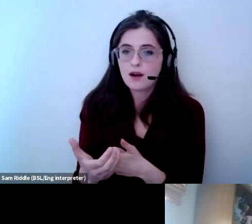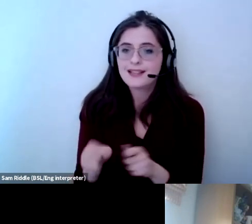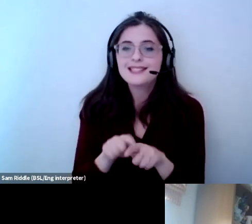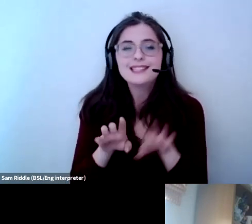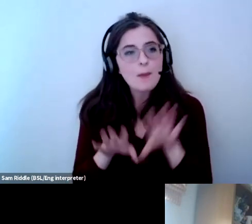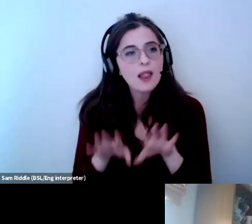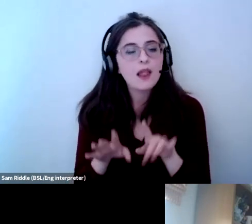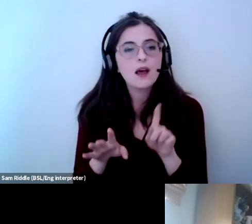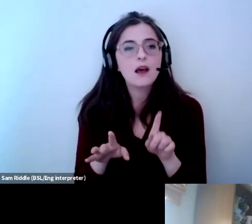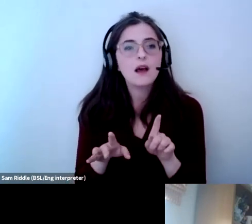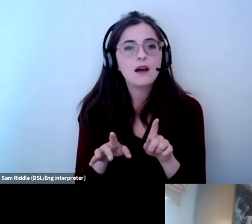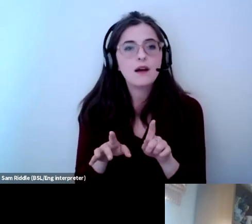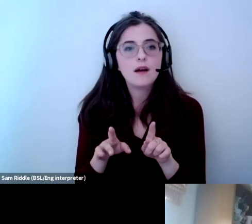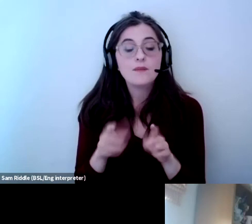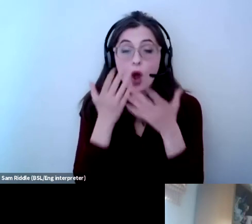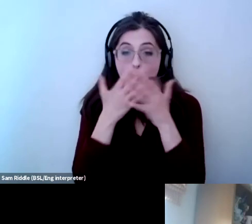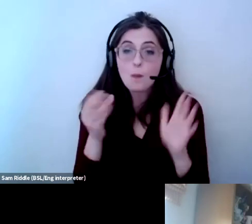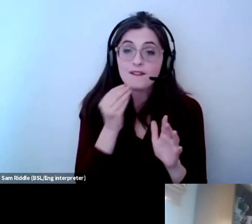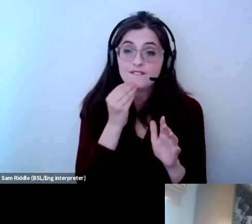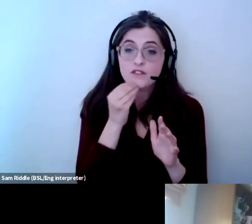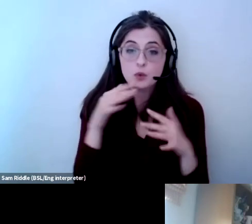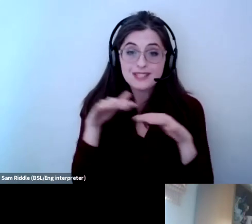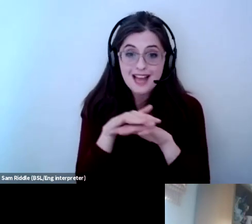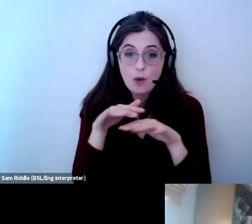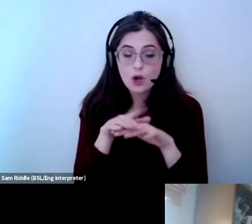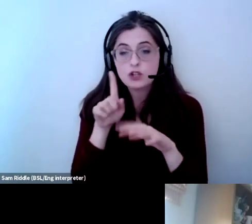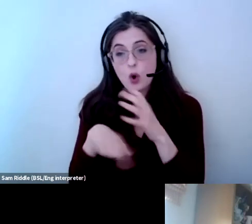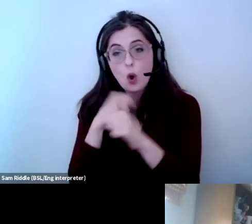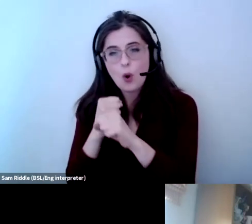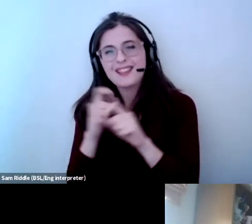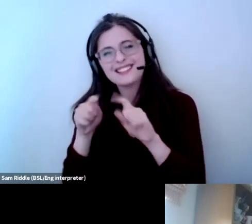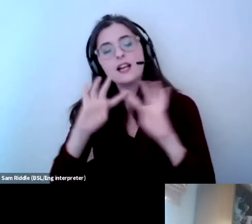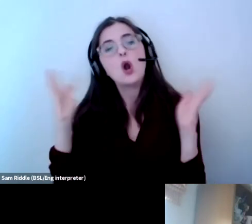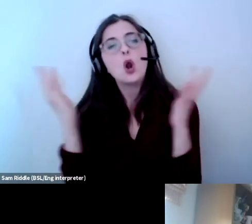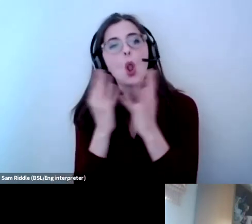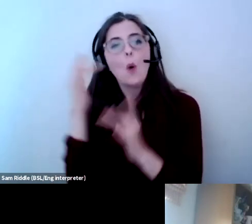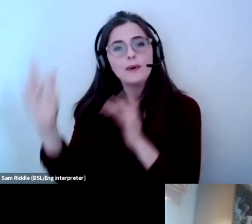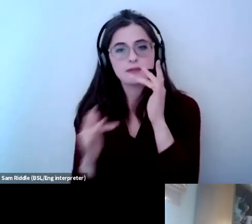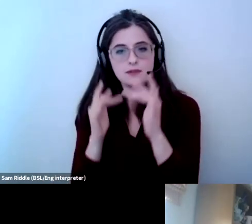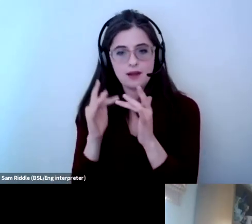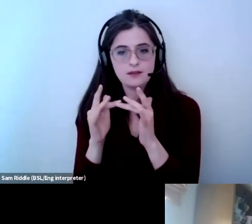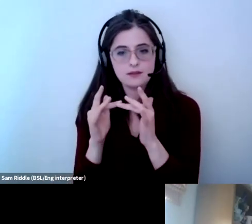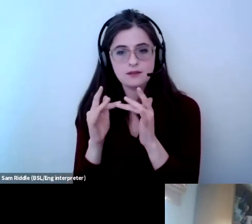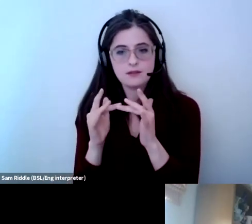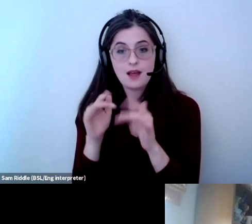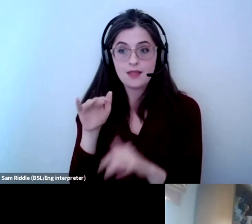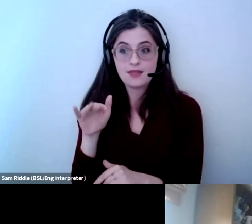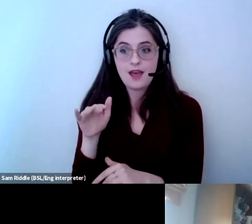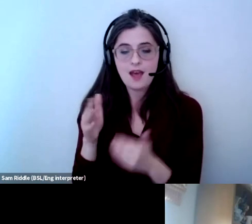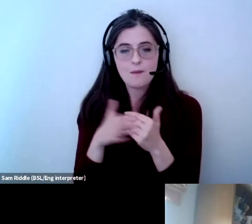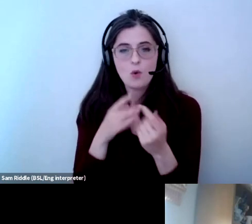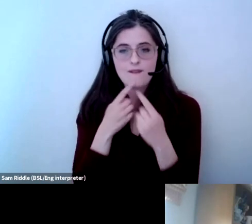Similarly, from the openfoodnetwork.org is our global site. And from there, there's more information about how